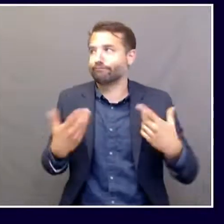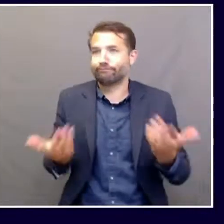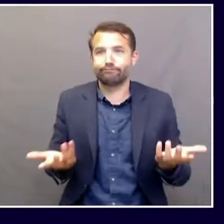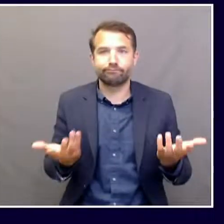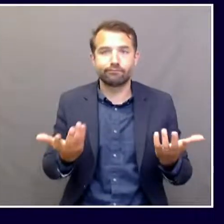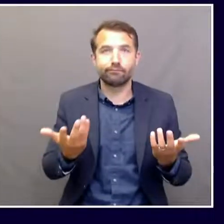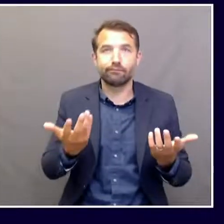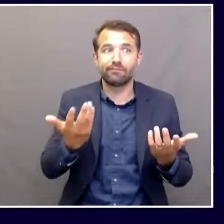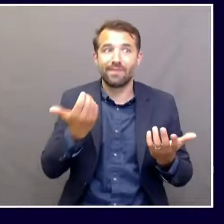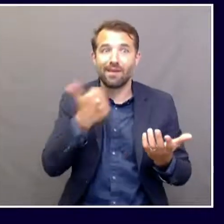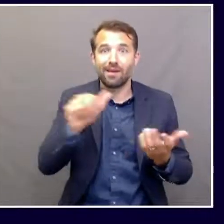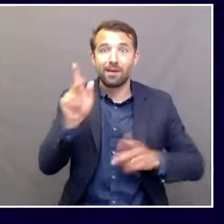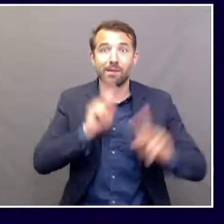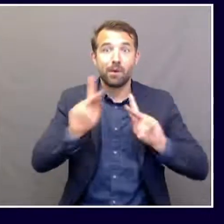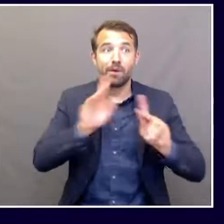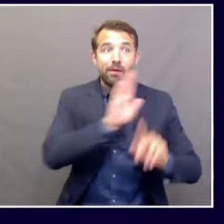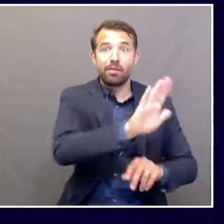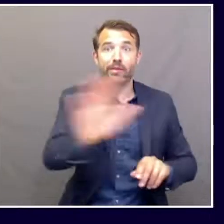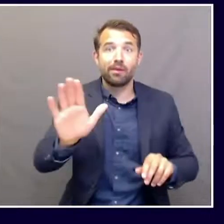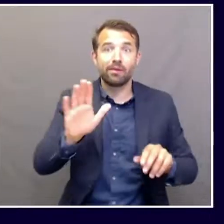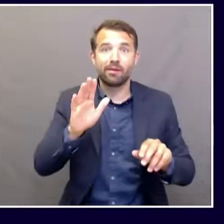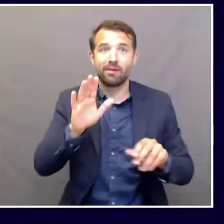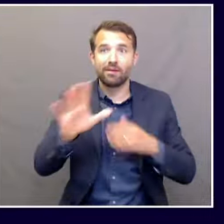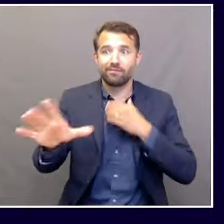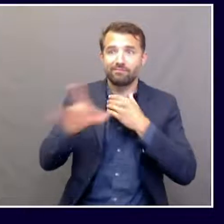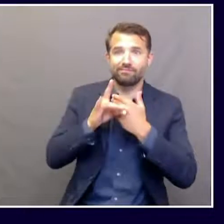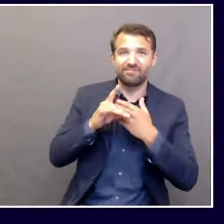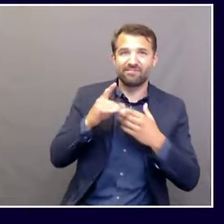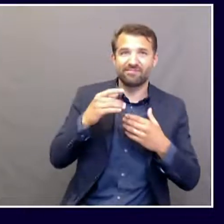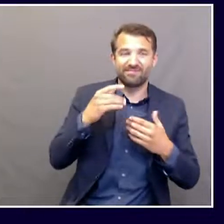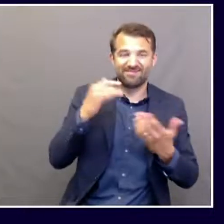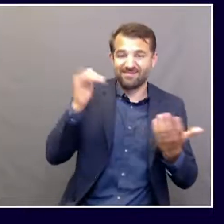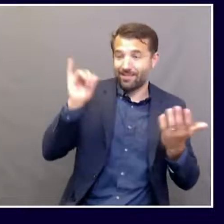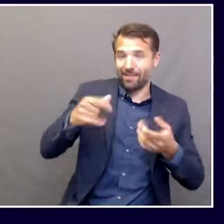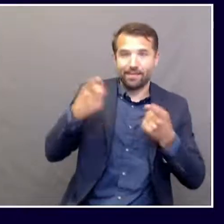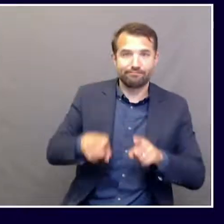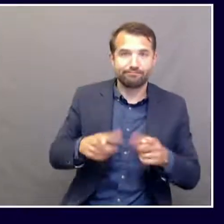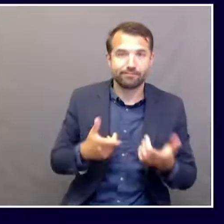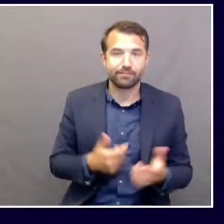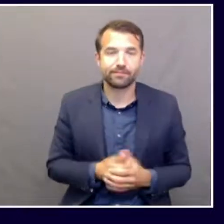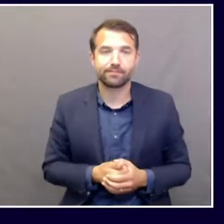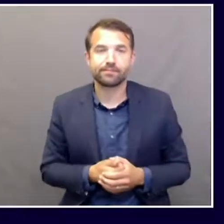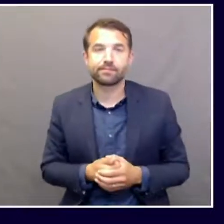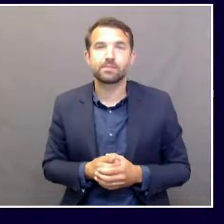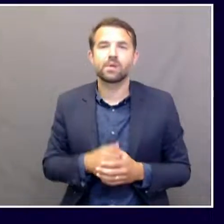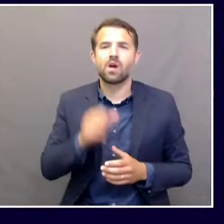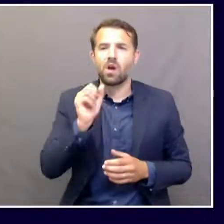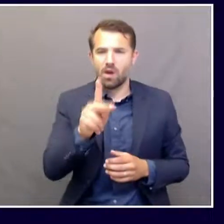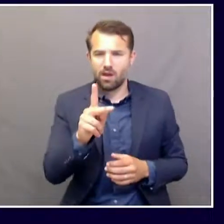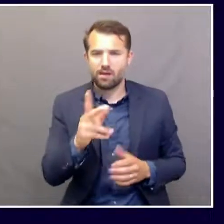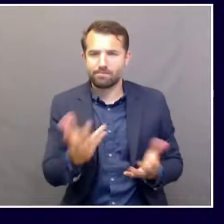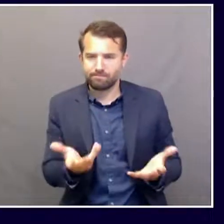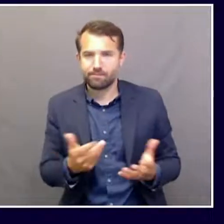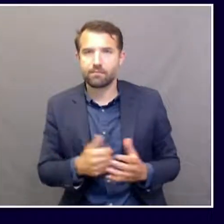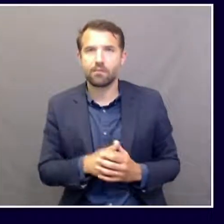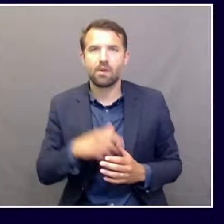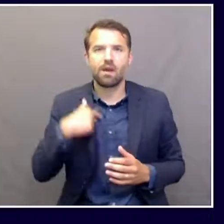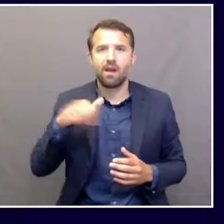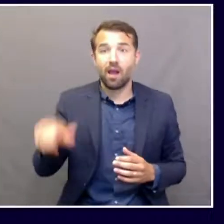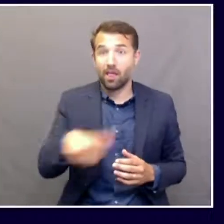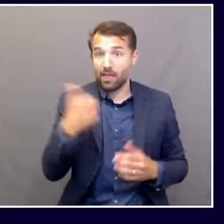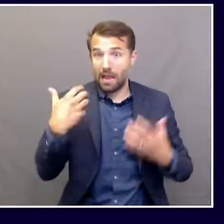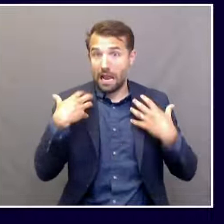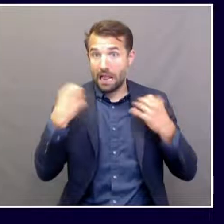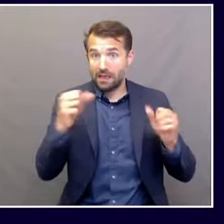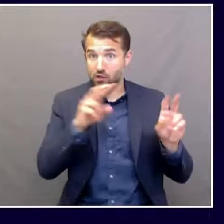cetera. Okay, and other than the fact that many of them had other medical conditions, have any